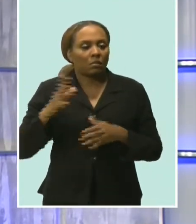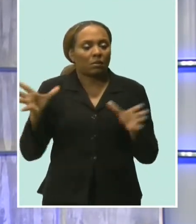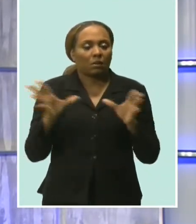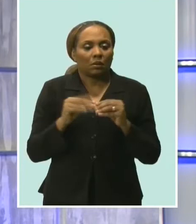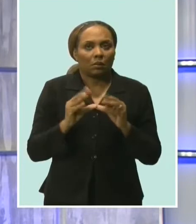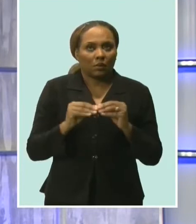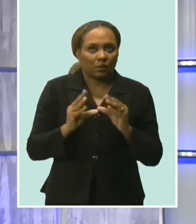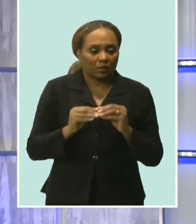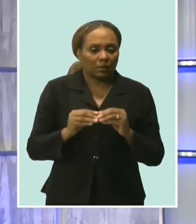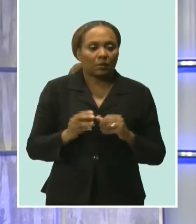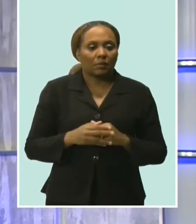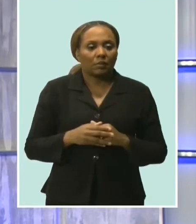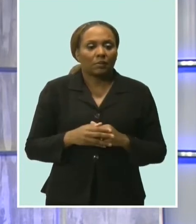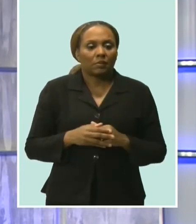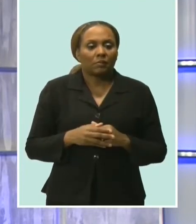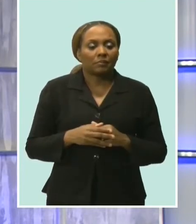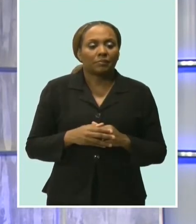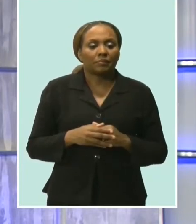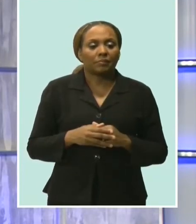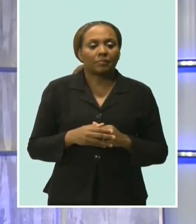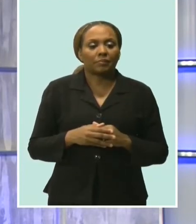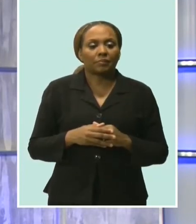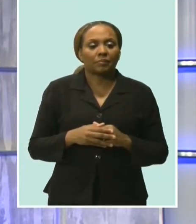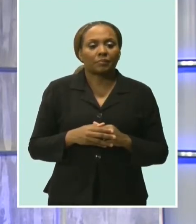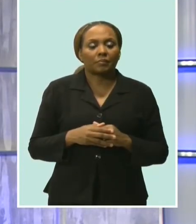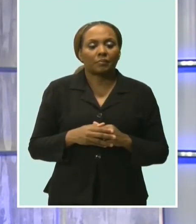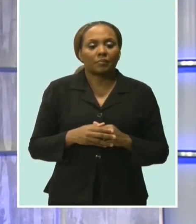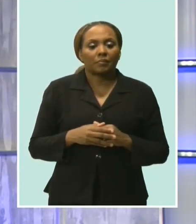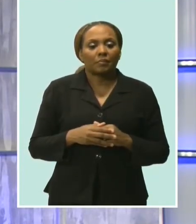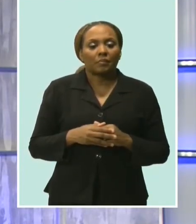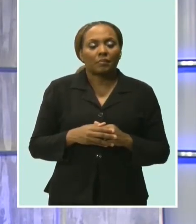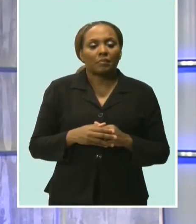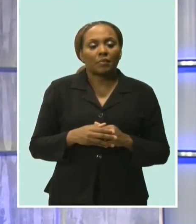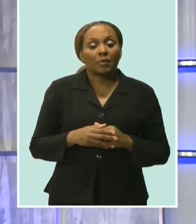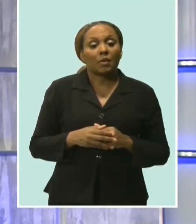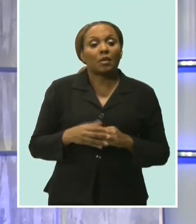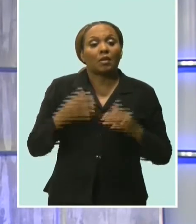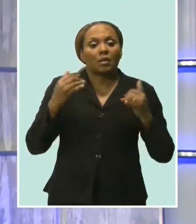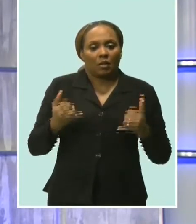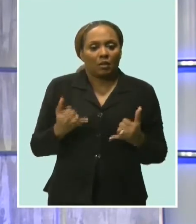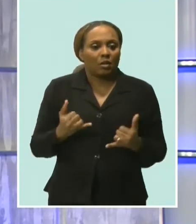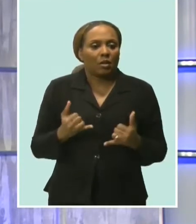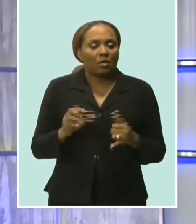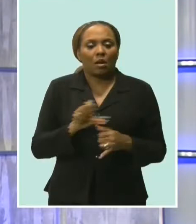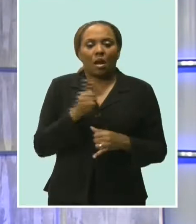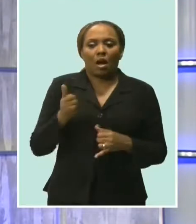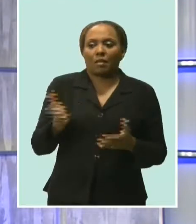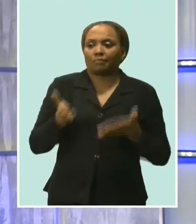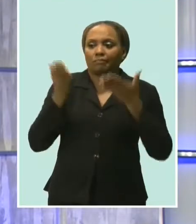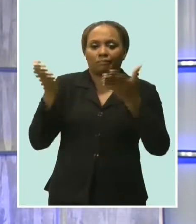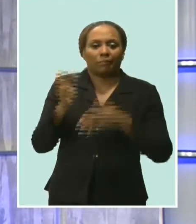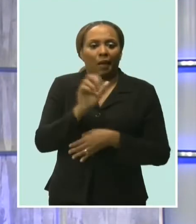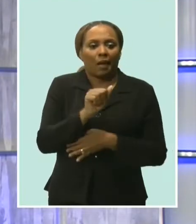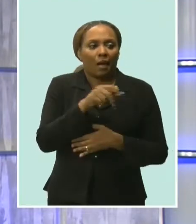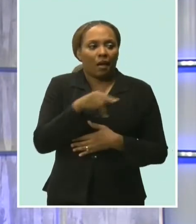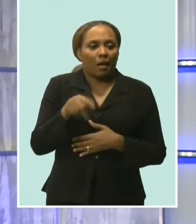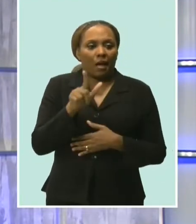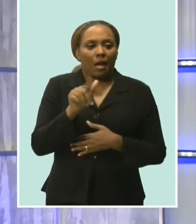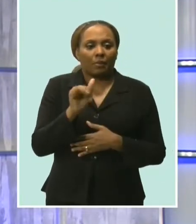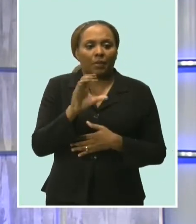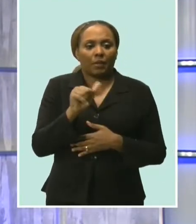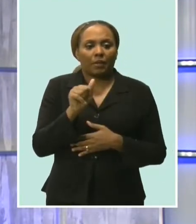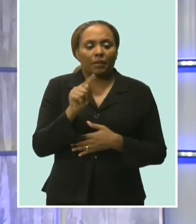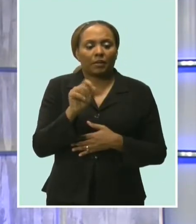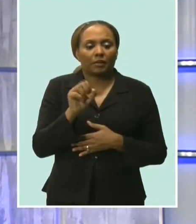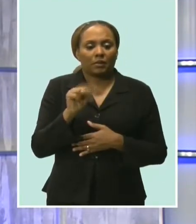the report. Meanwhile, the case filed by the APNU AFC supporter comes up for hearing before the Chief Justice, Roxanne George, at